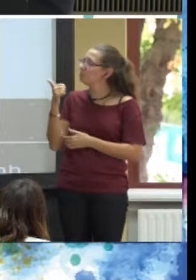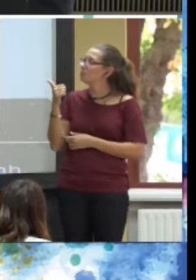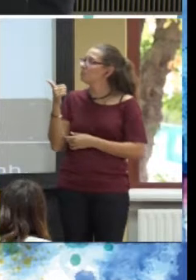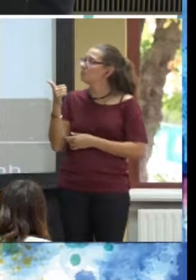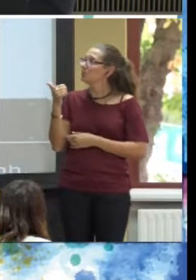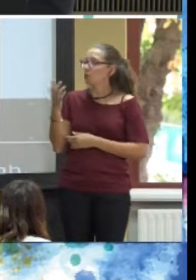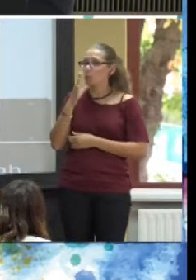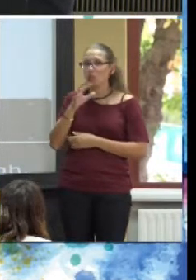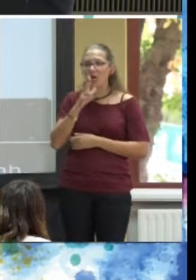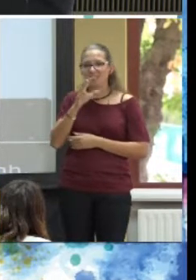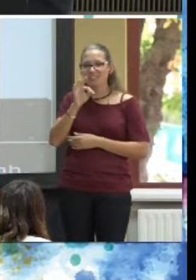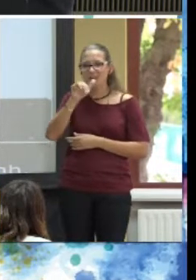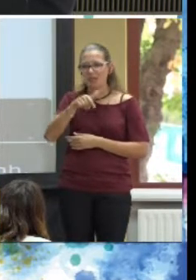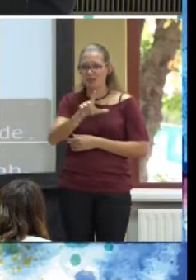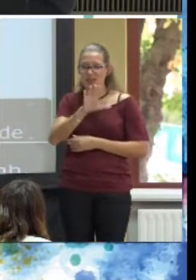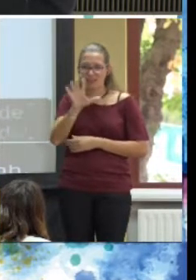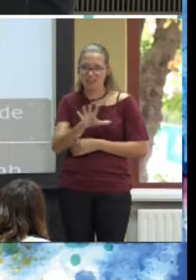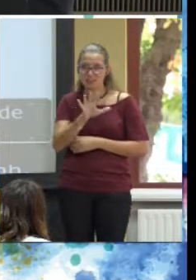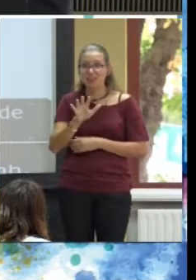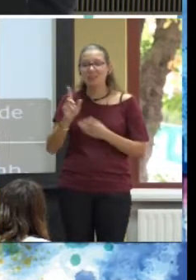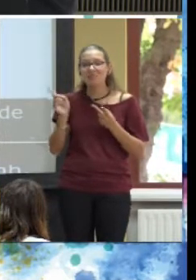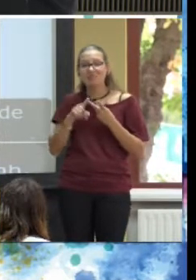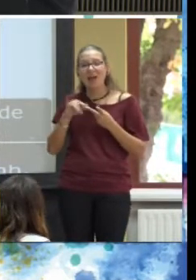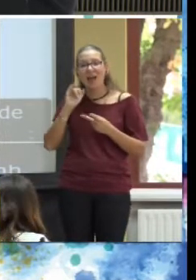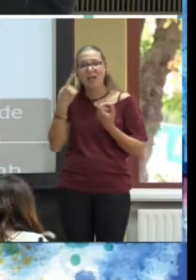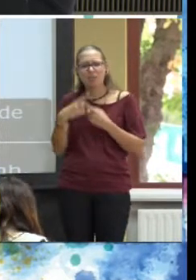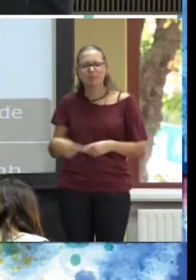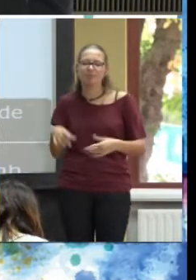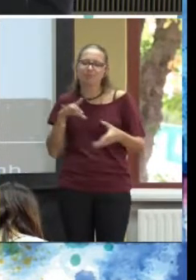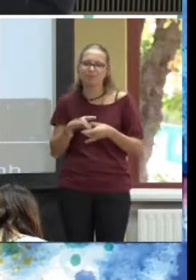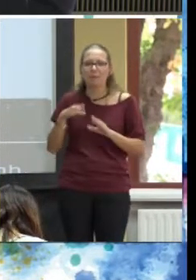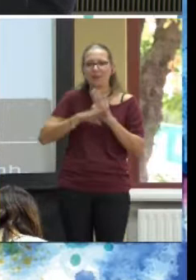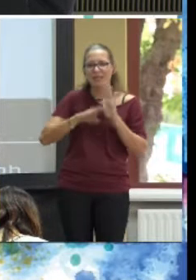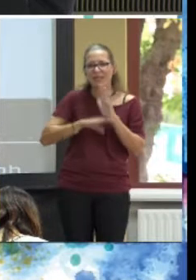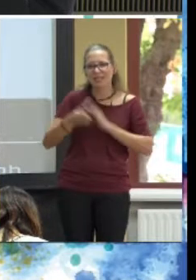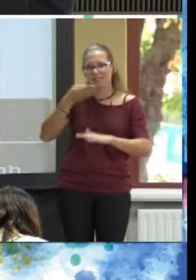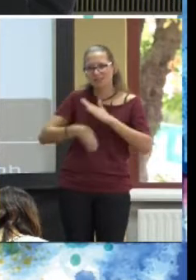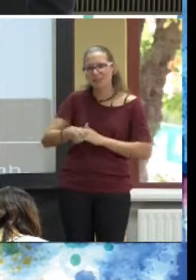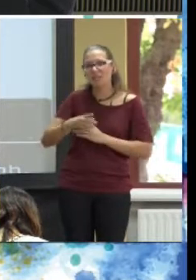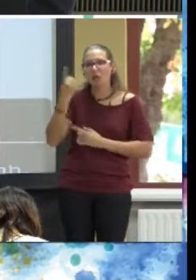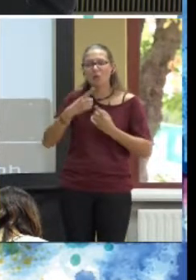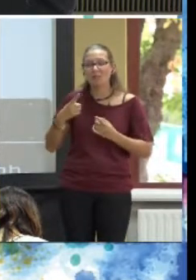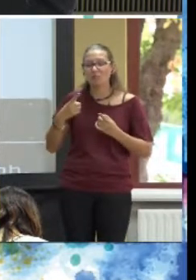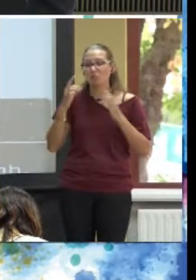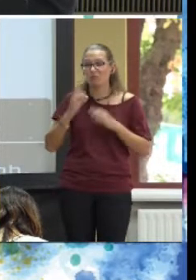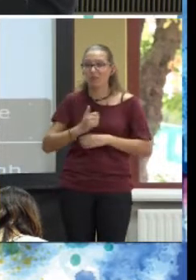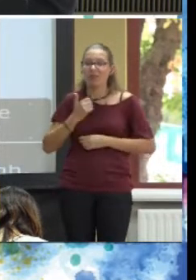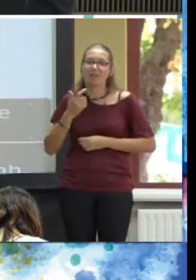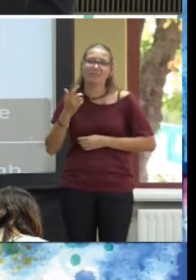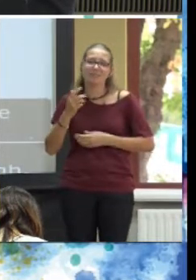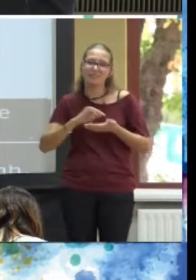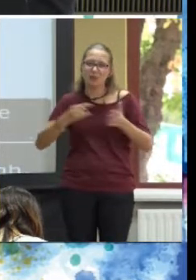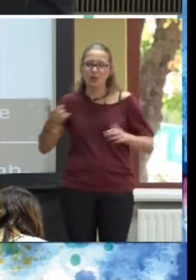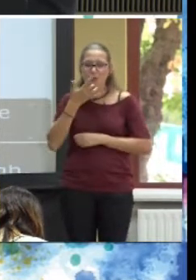100% right now. It offers accessibility measures that are integrated. Some of them have with the technology itself